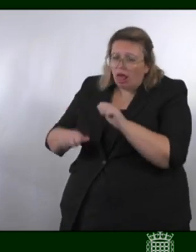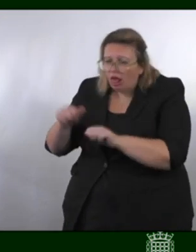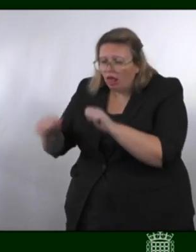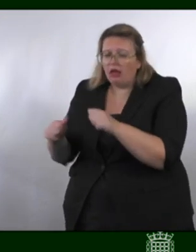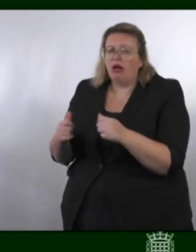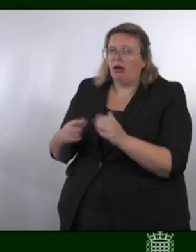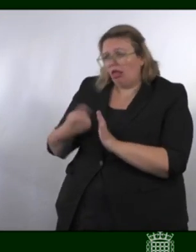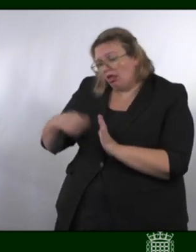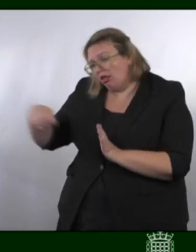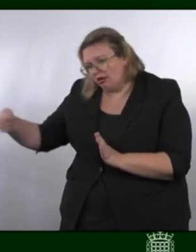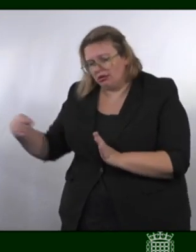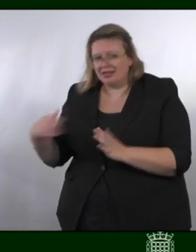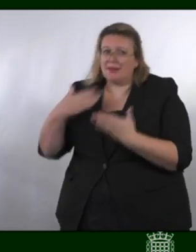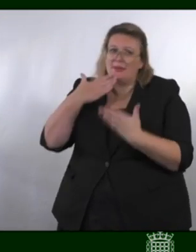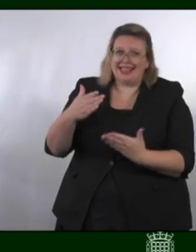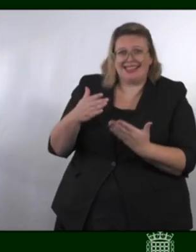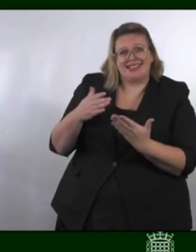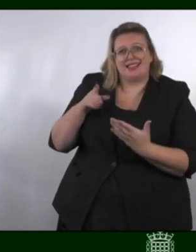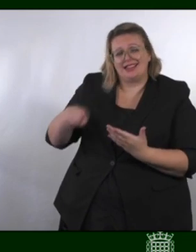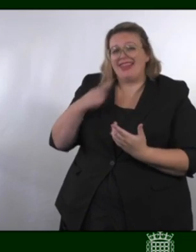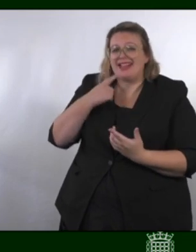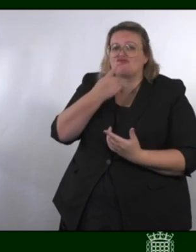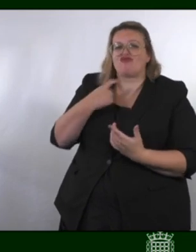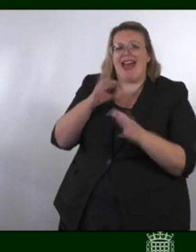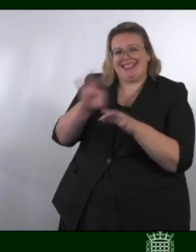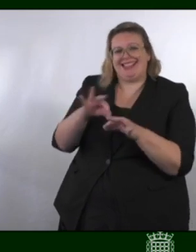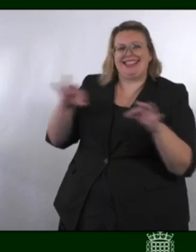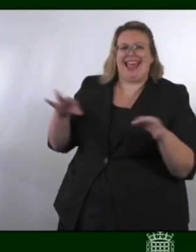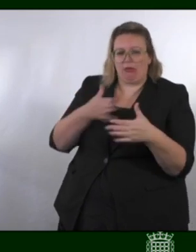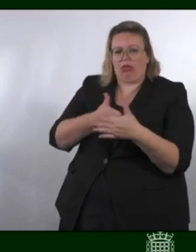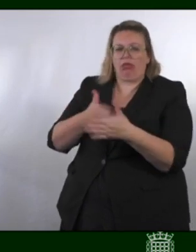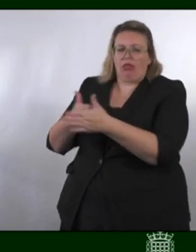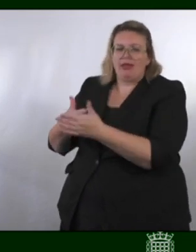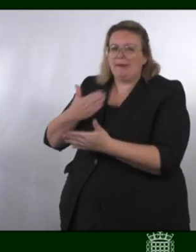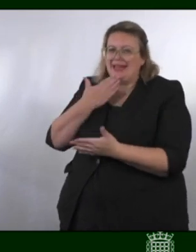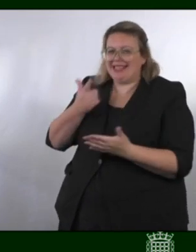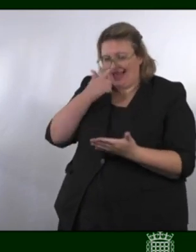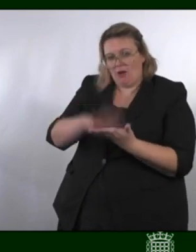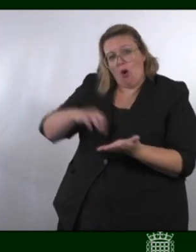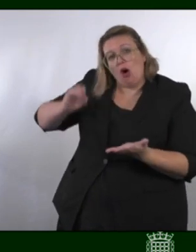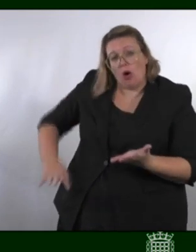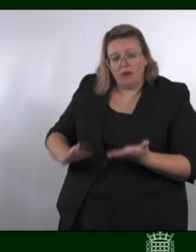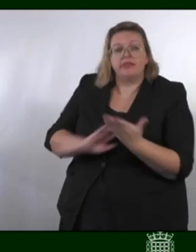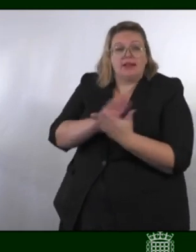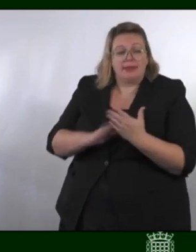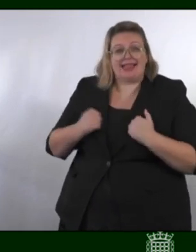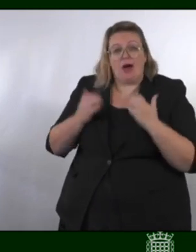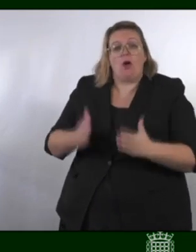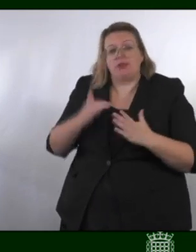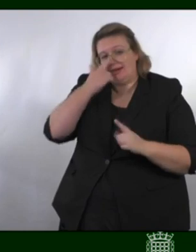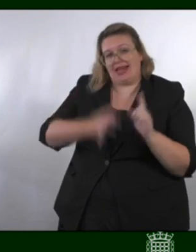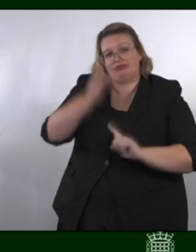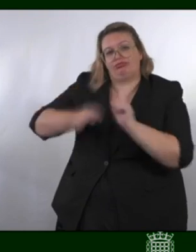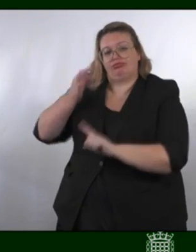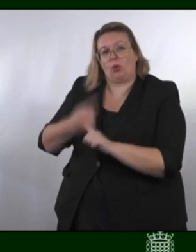the Prime Minister cut NHS red tape so local people can have the improvements we need at our local hospital as quickly as